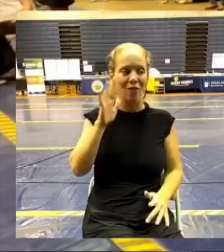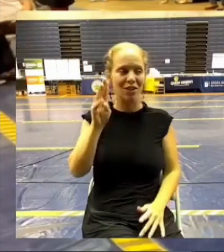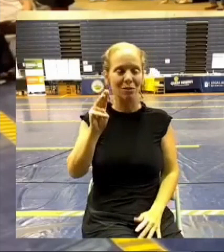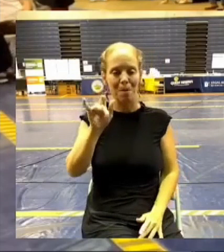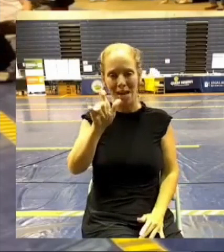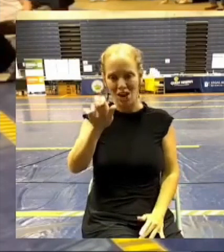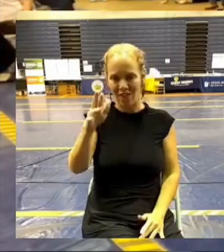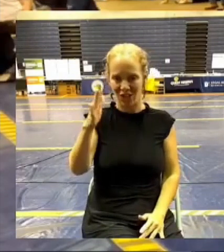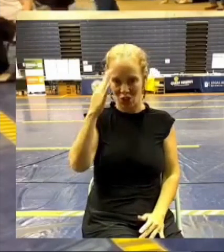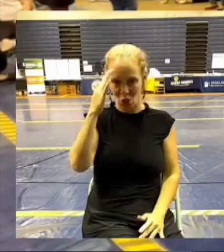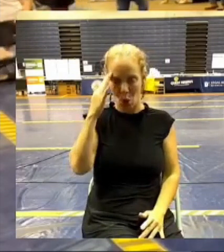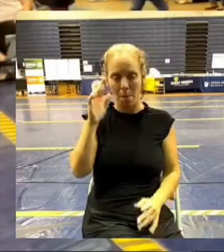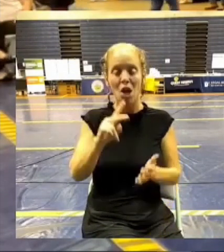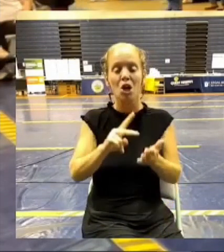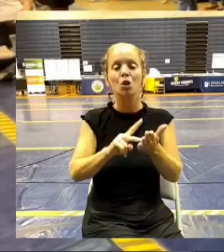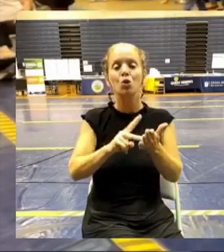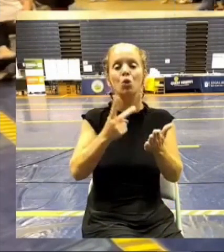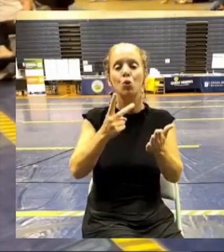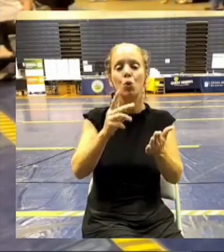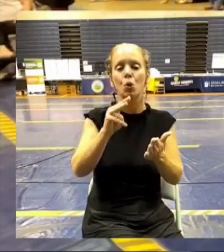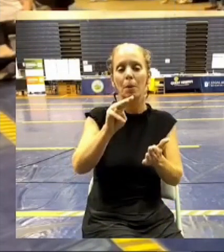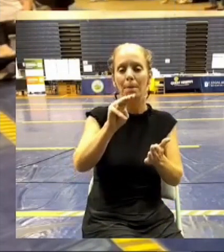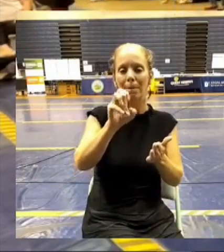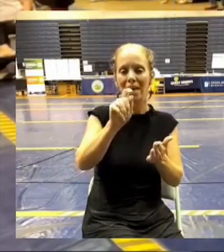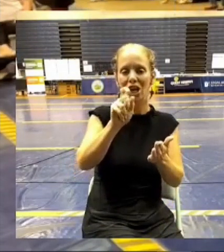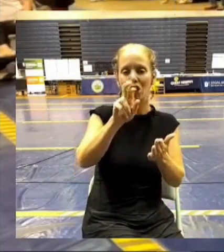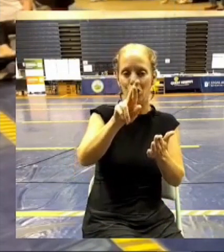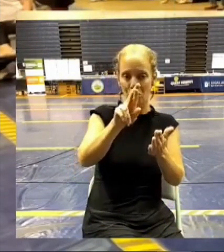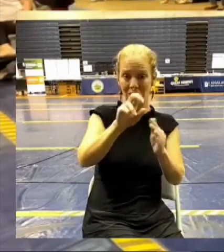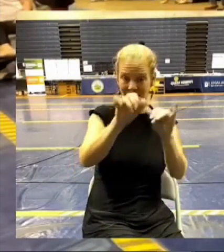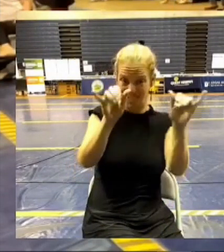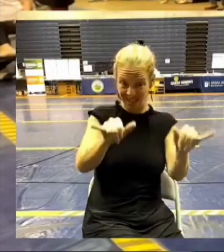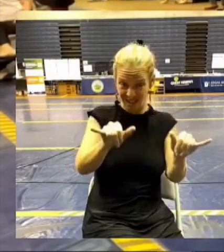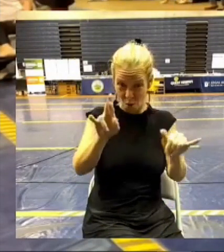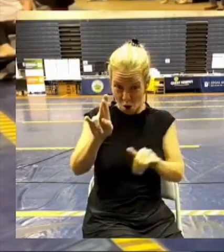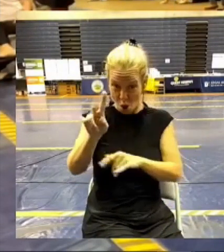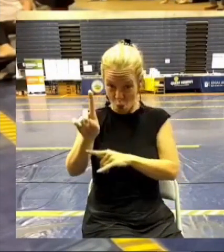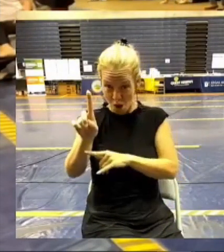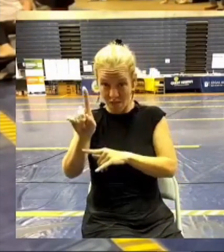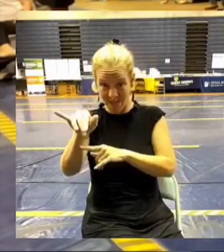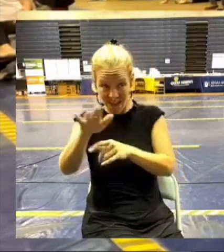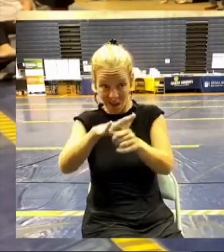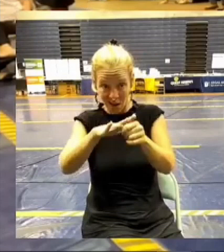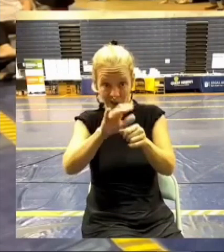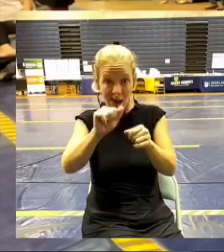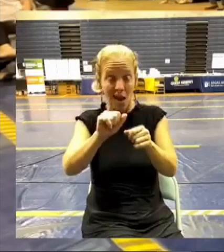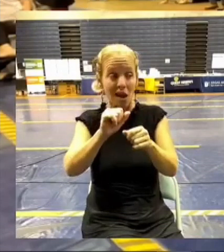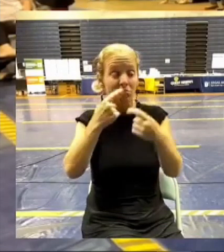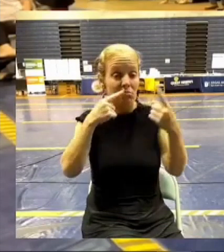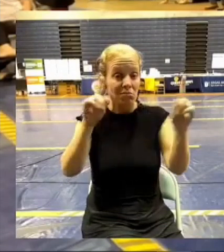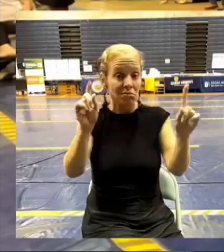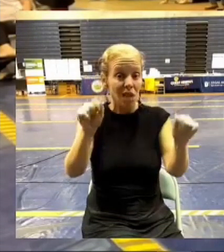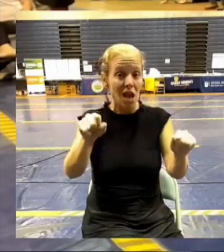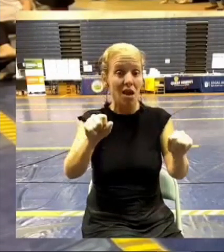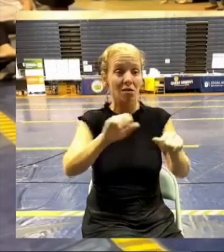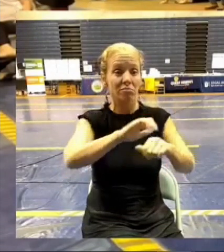heard about it, but also dual meter systems and R1. Can we really make that happen?